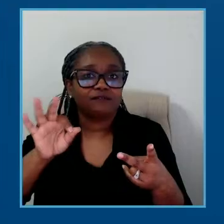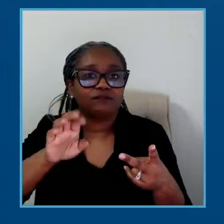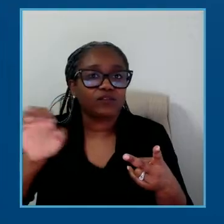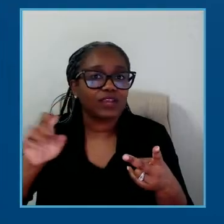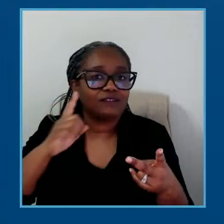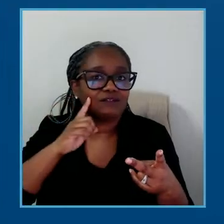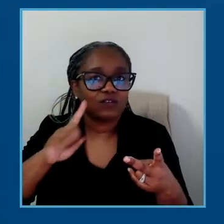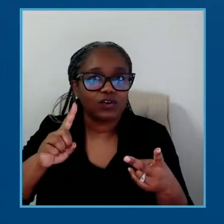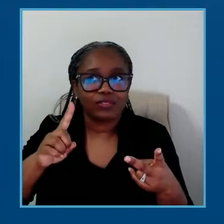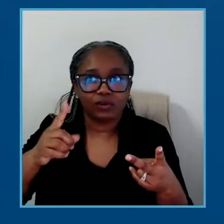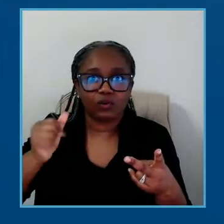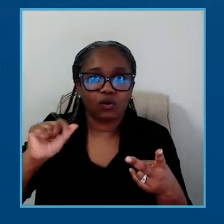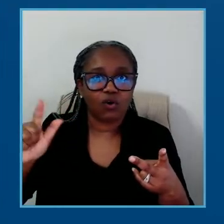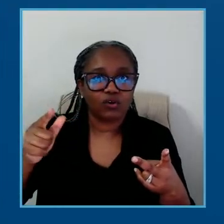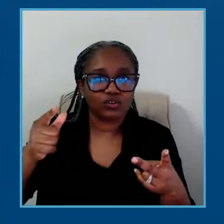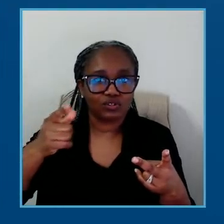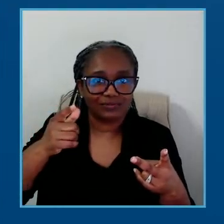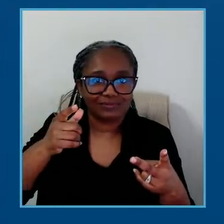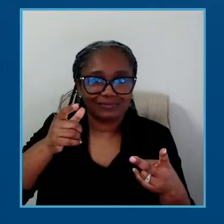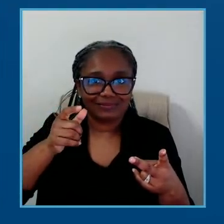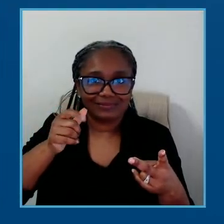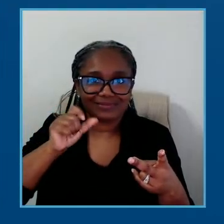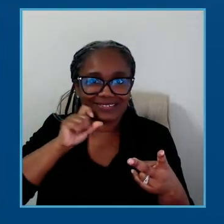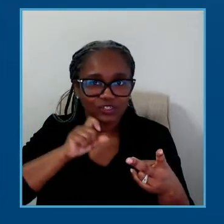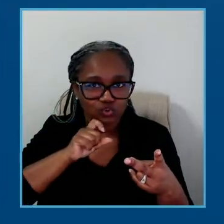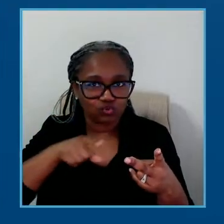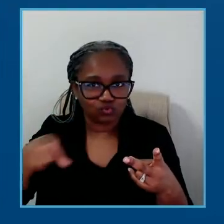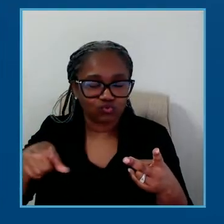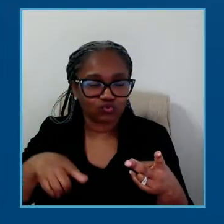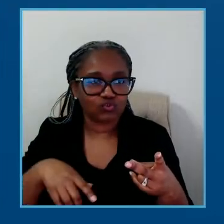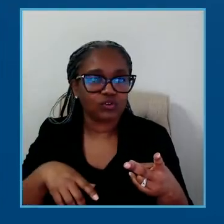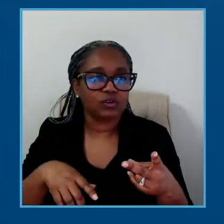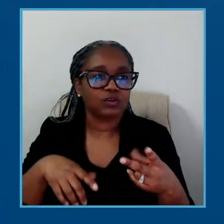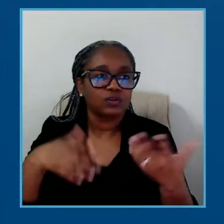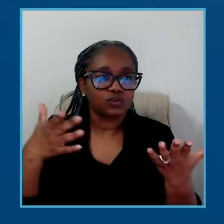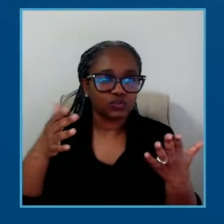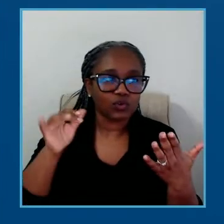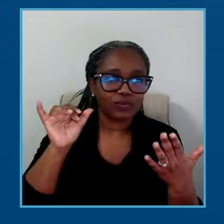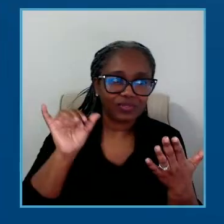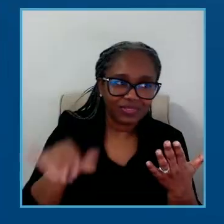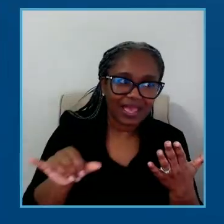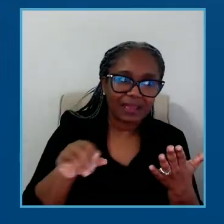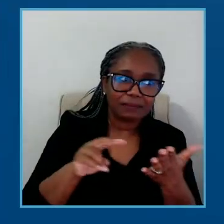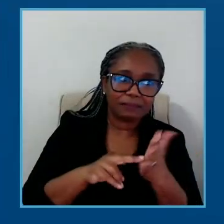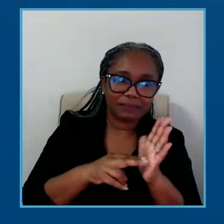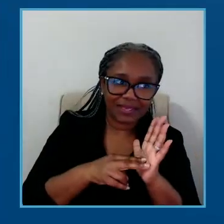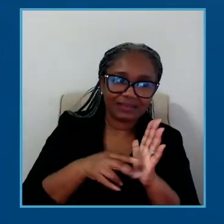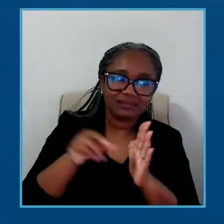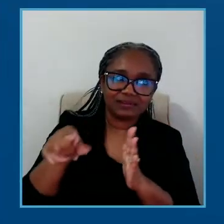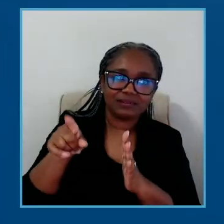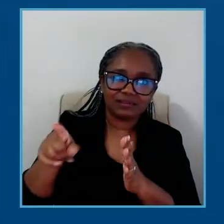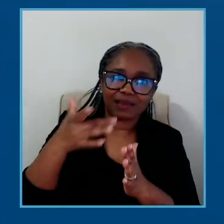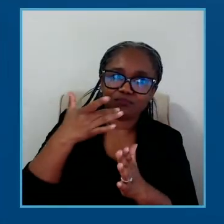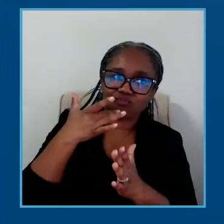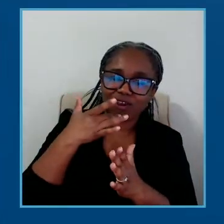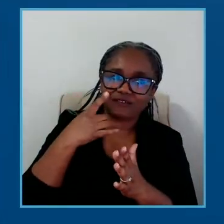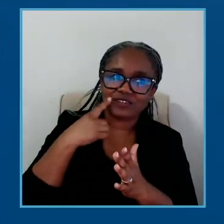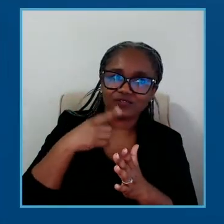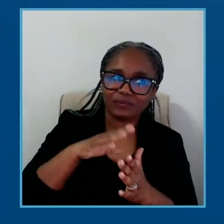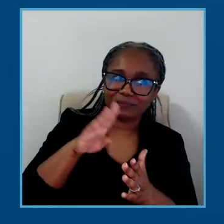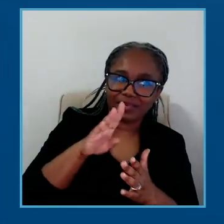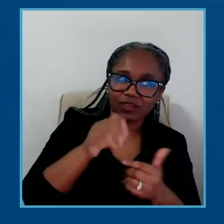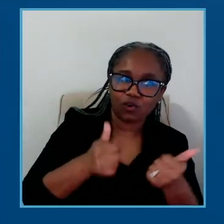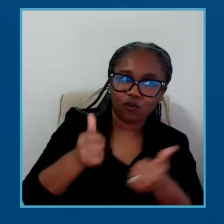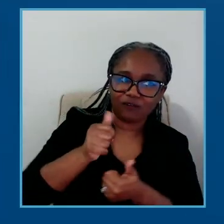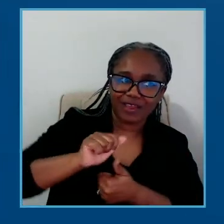preference for B over A, may then also be used to elect candidate B over Free to the seat open to candidates to